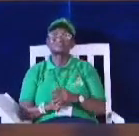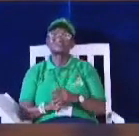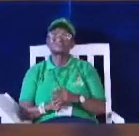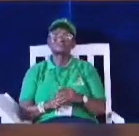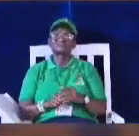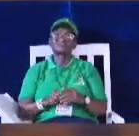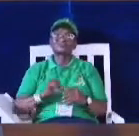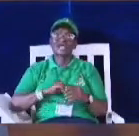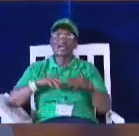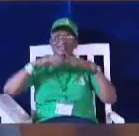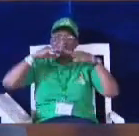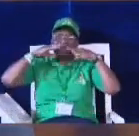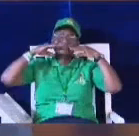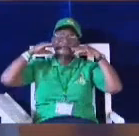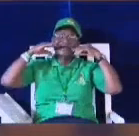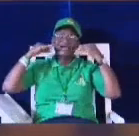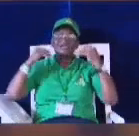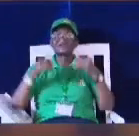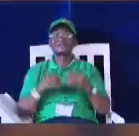I smiled.